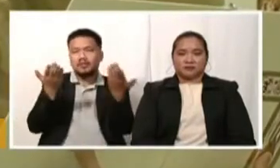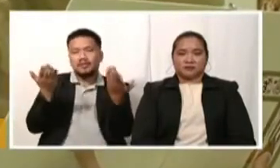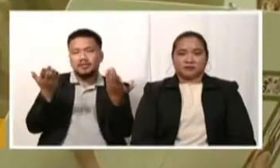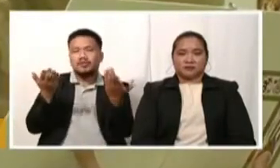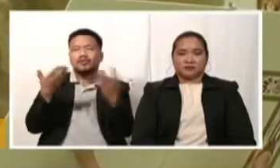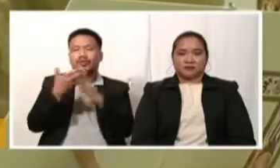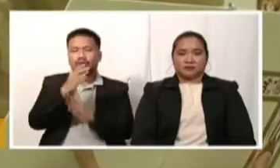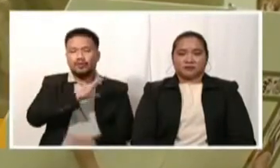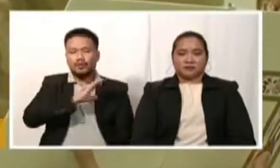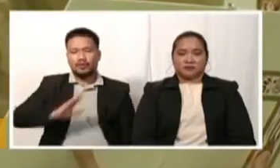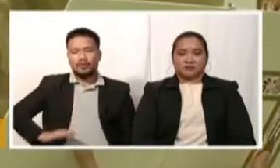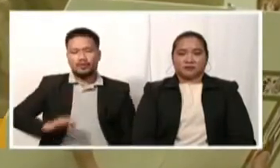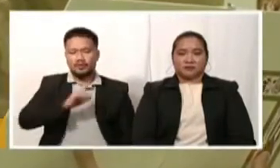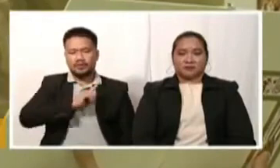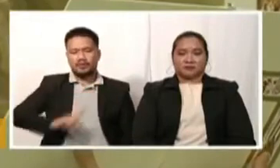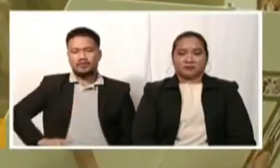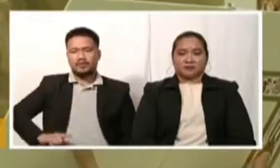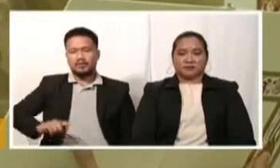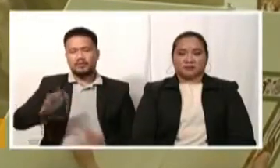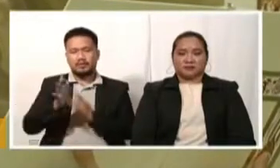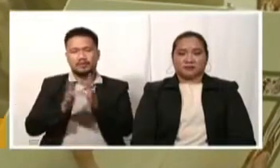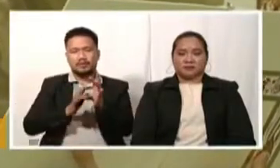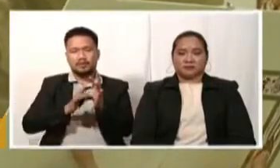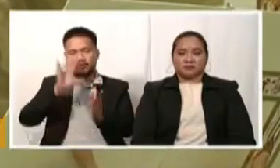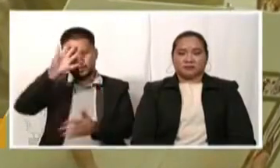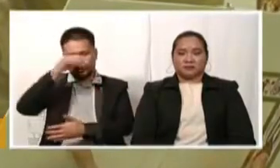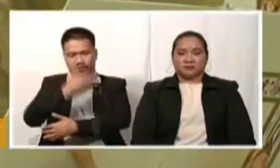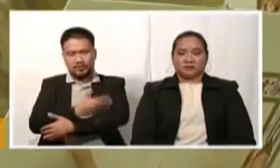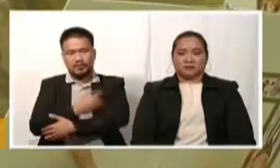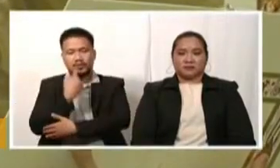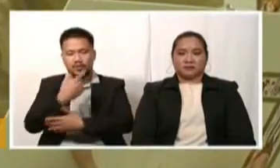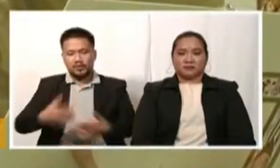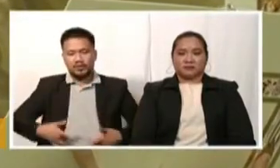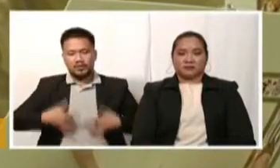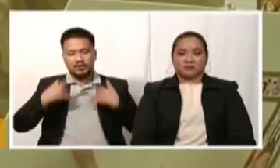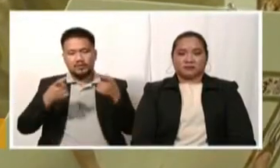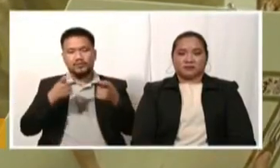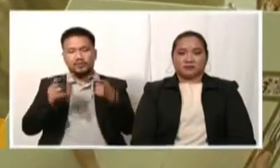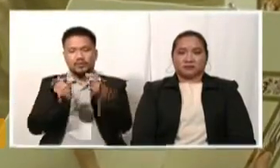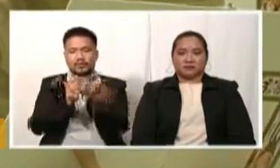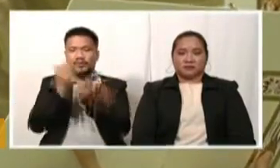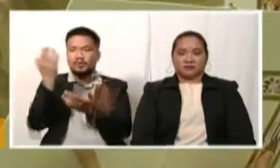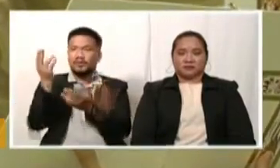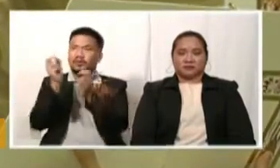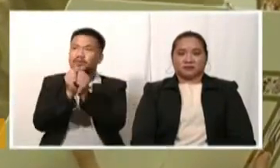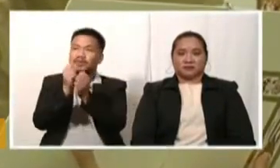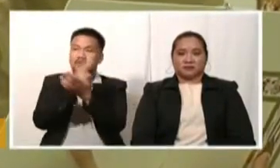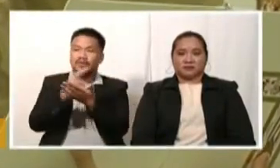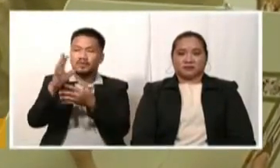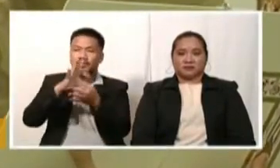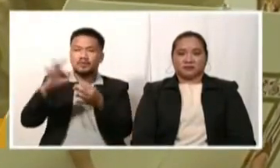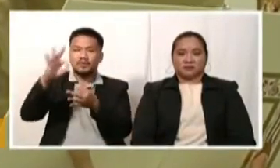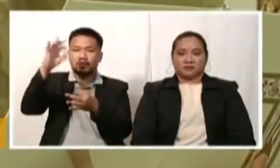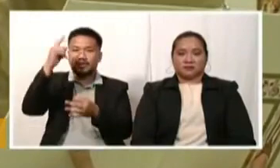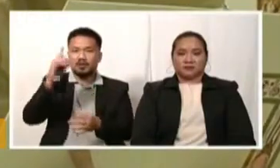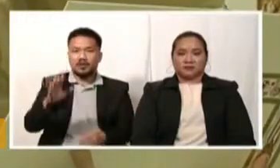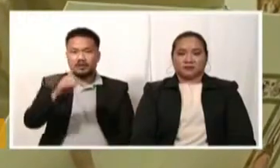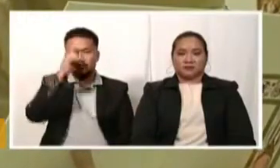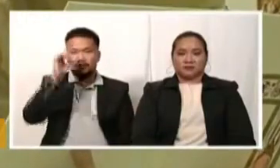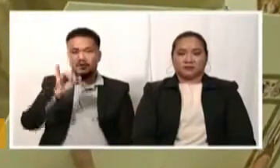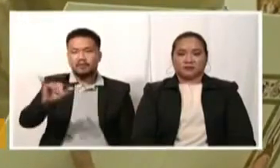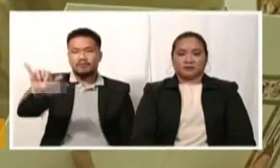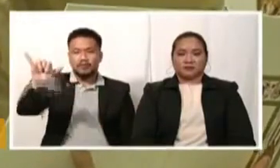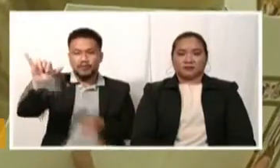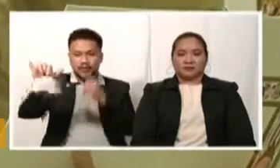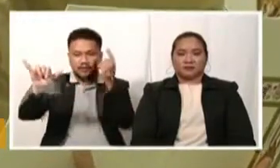Jesus Christ, your Son, who lives and reigns with you in the unity of the Holy Spirit, God,